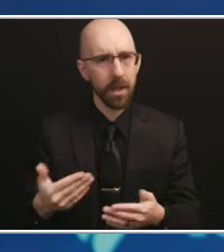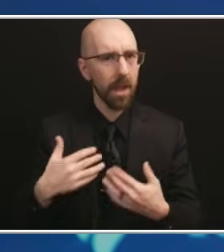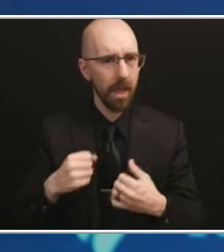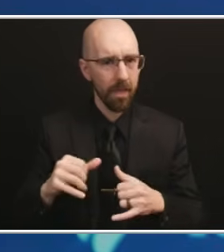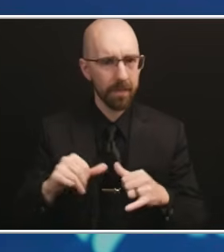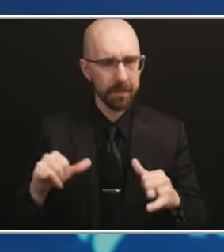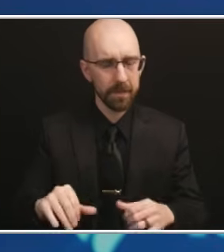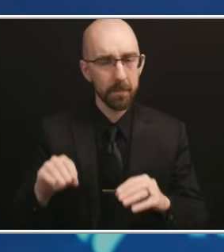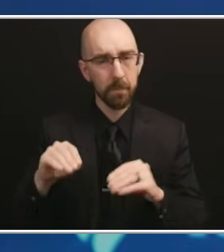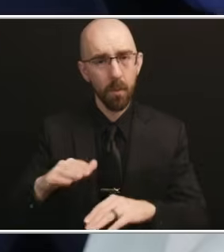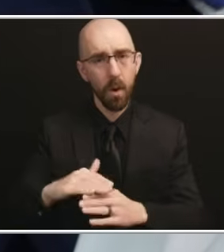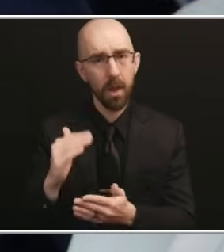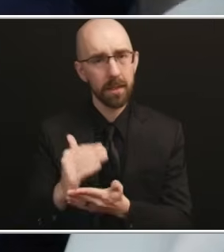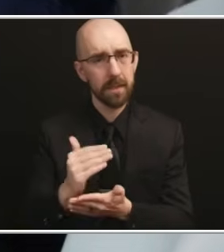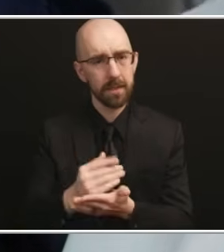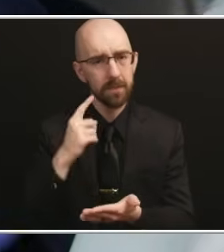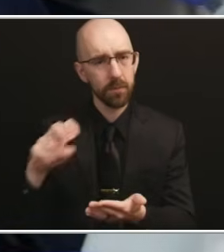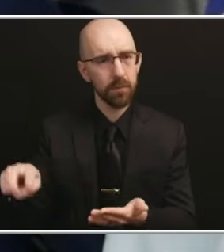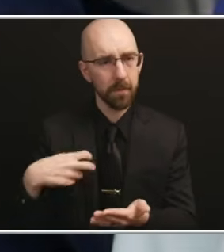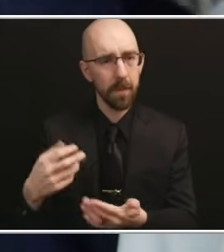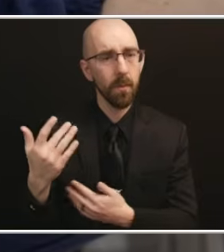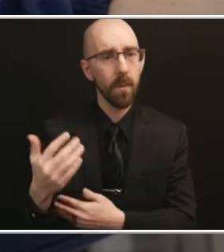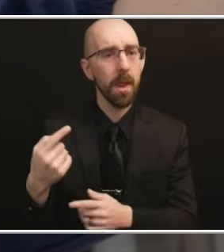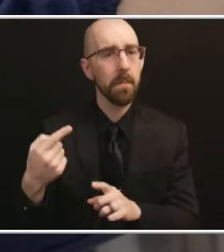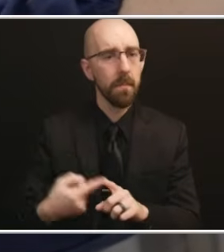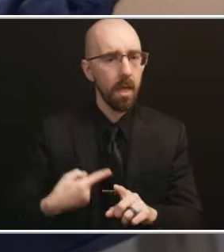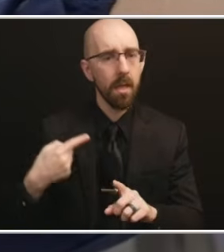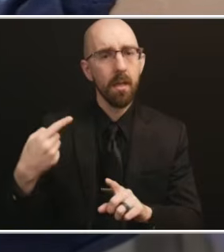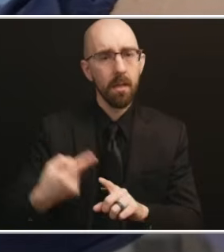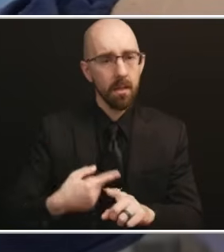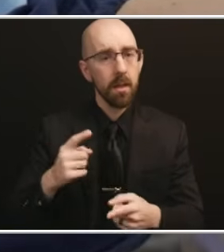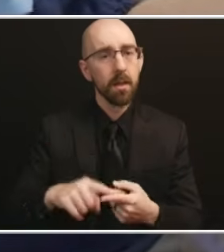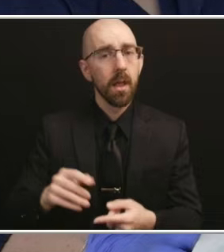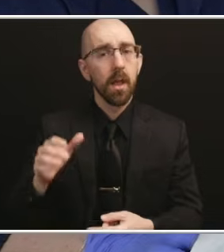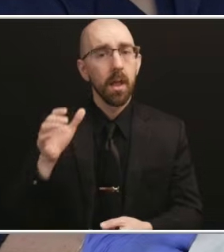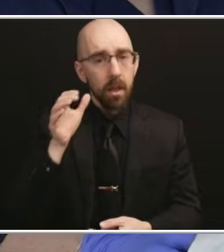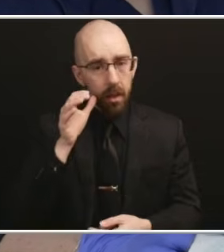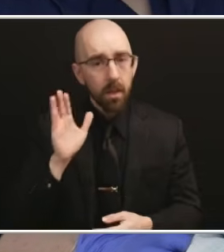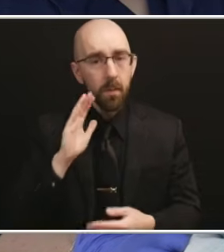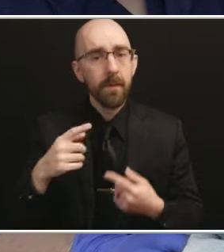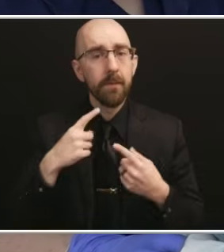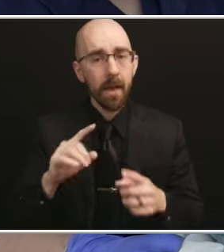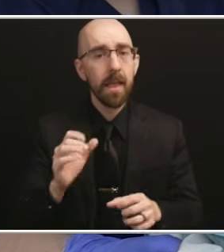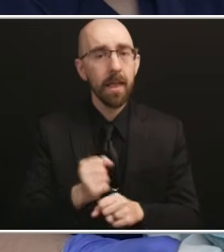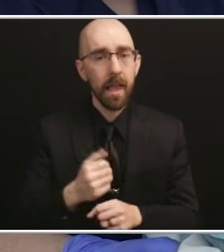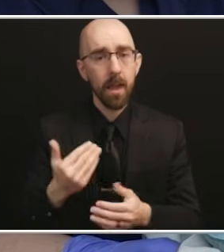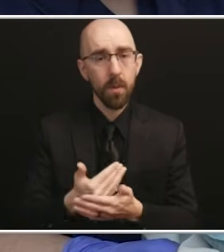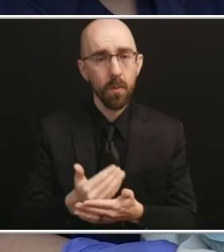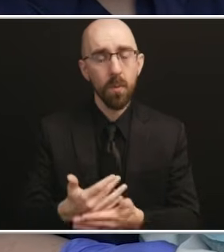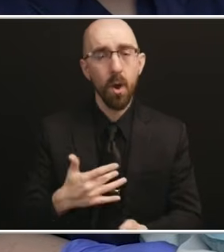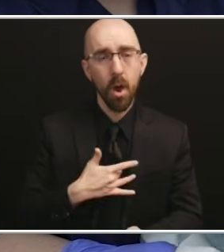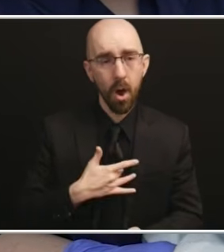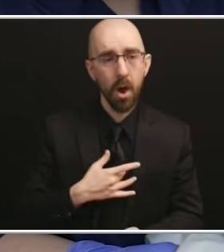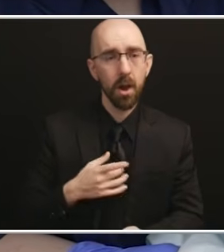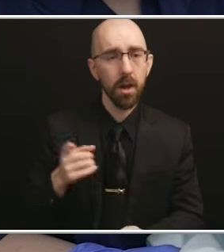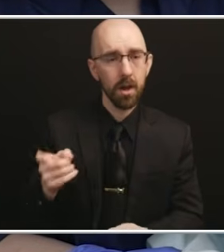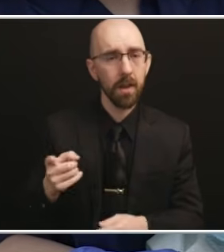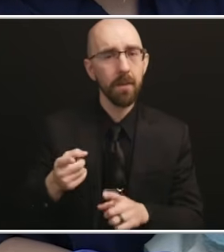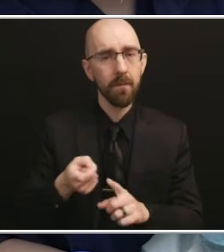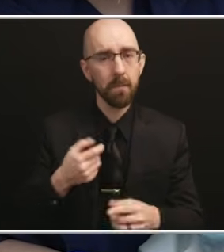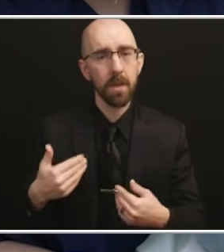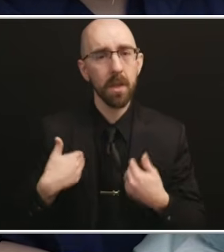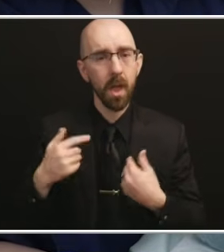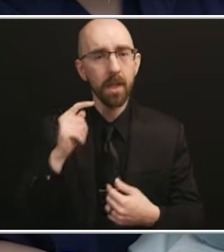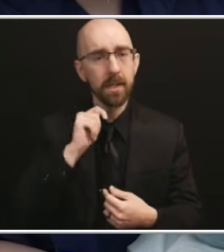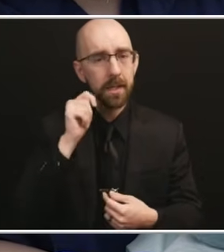transplant list. He waited for months until he got the news he would finally get his new heart. And it came from a young girl